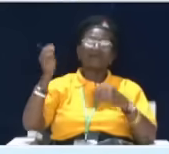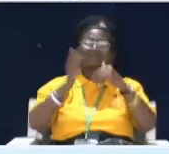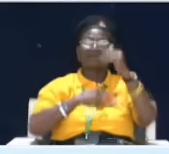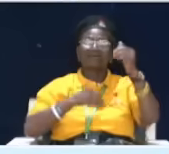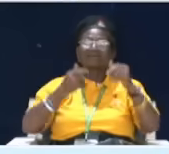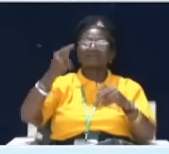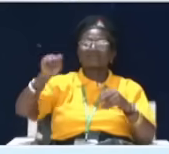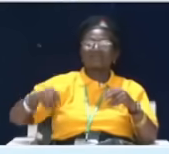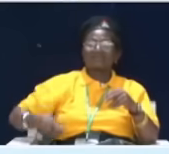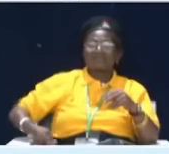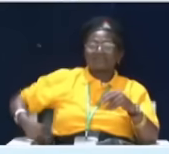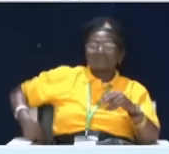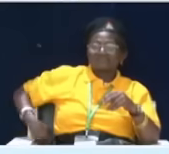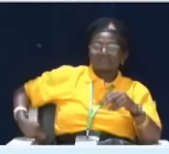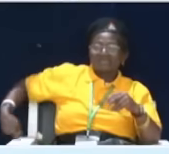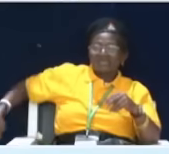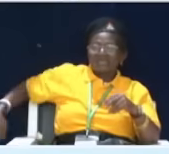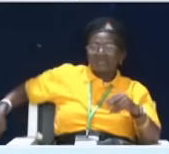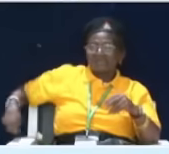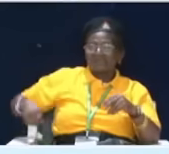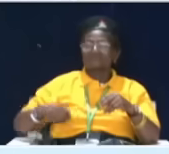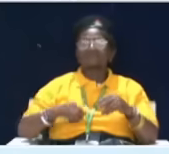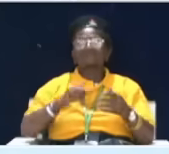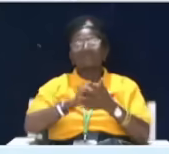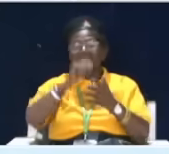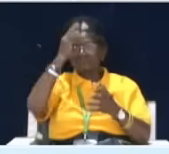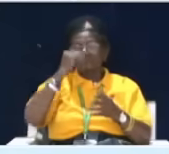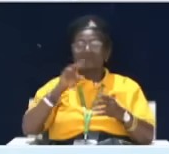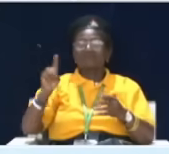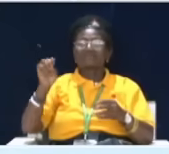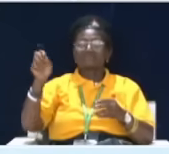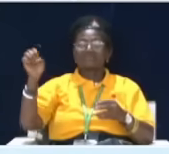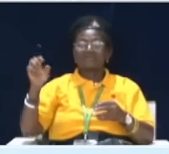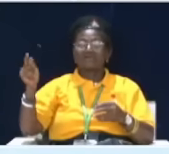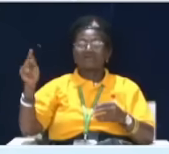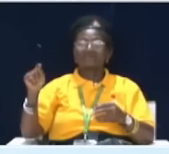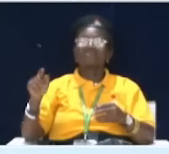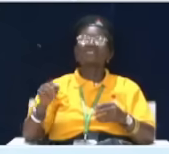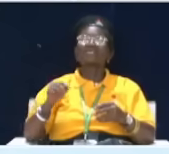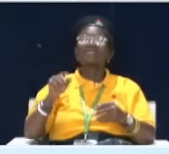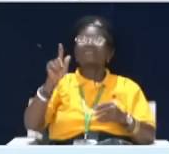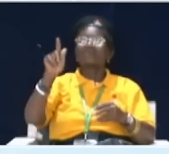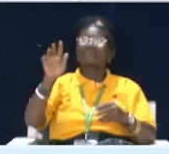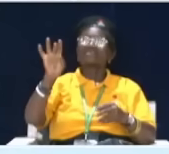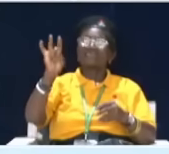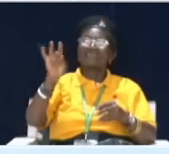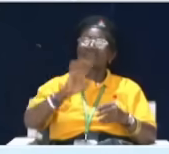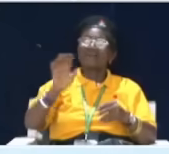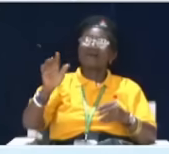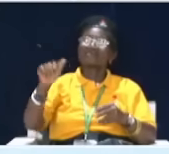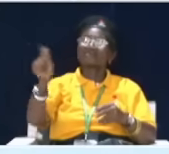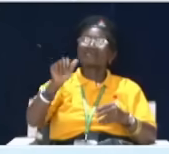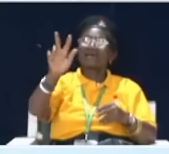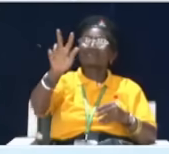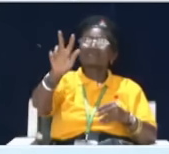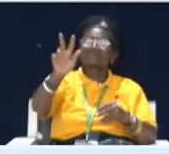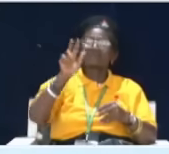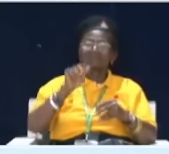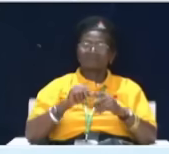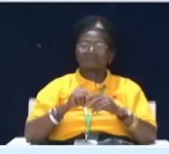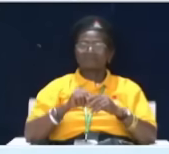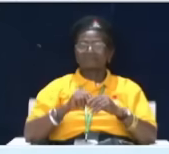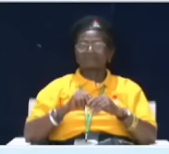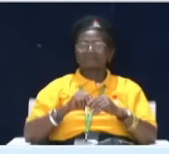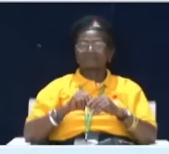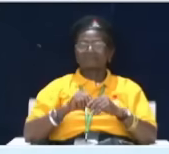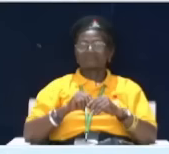san ju iru lo. That's why Deuteronomy 28 verse 13. Idini yiti Deuteronomy ori kejidi logbon ese